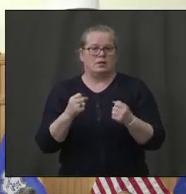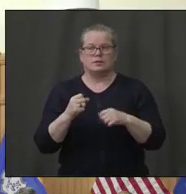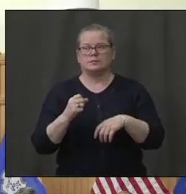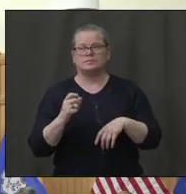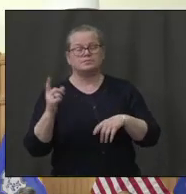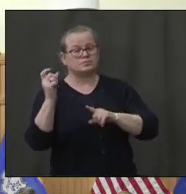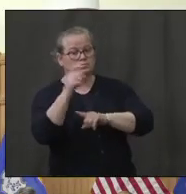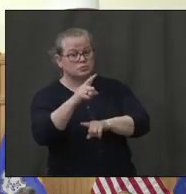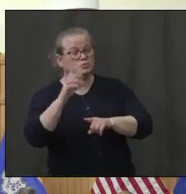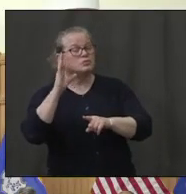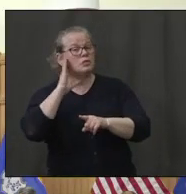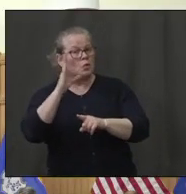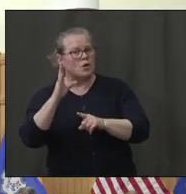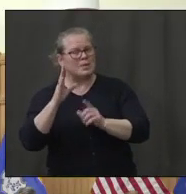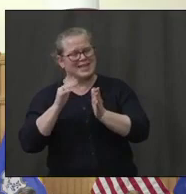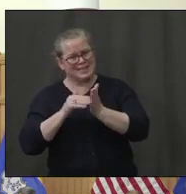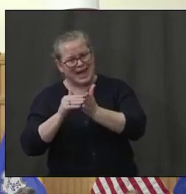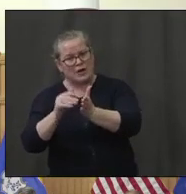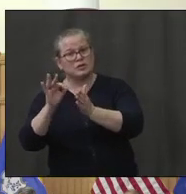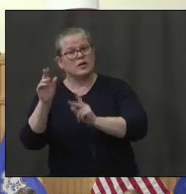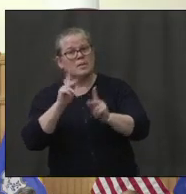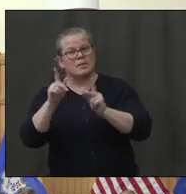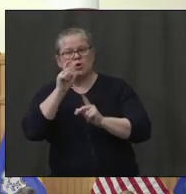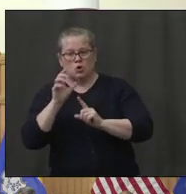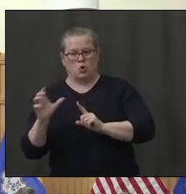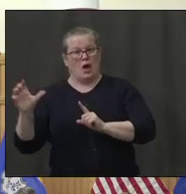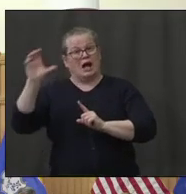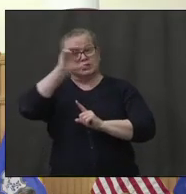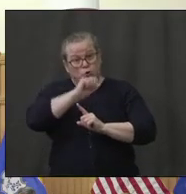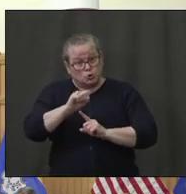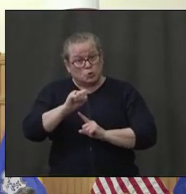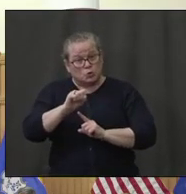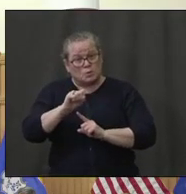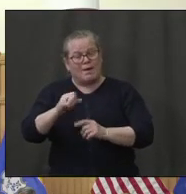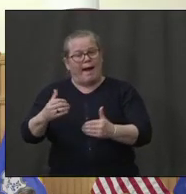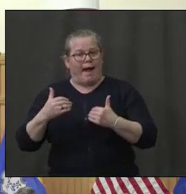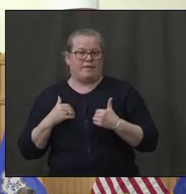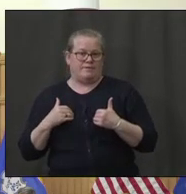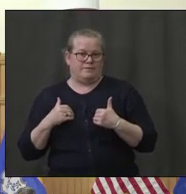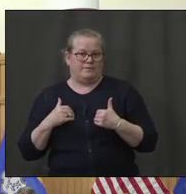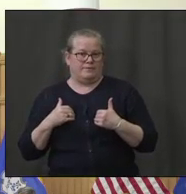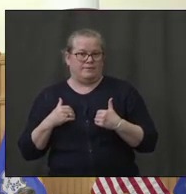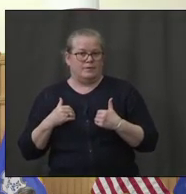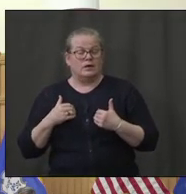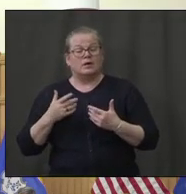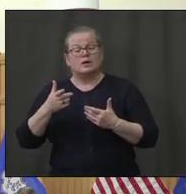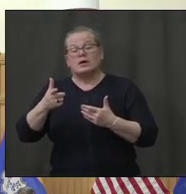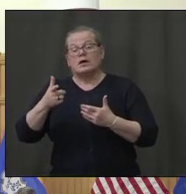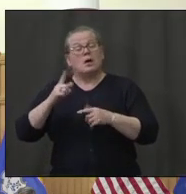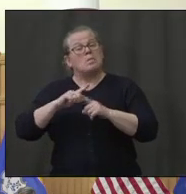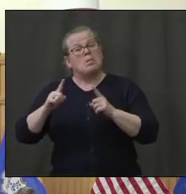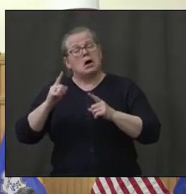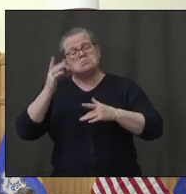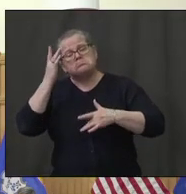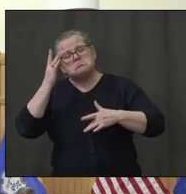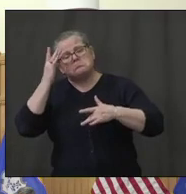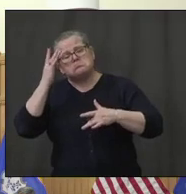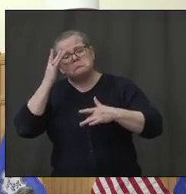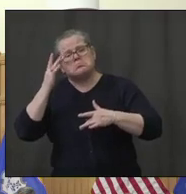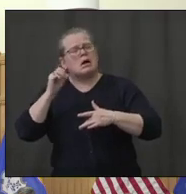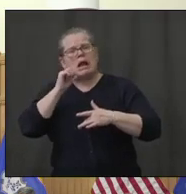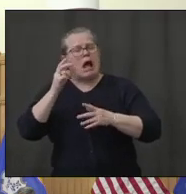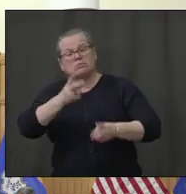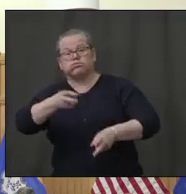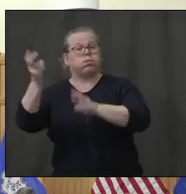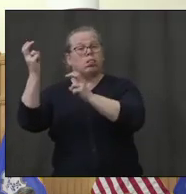presumptive positive either right now and in the coming weeks whose symptoms will not require hospitalization. Is there any medical advice that you would give